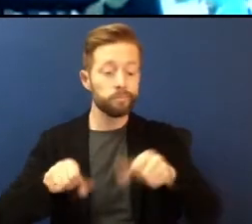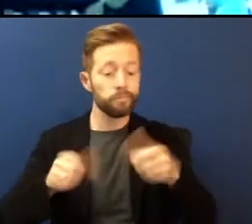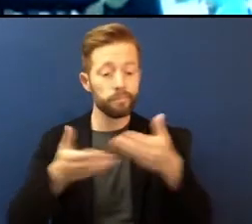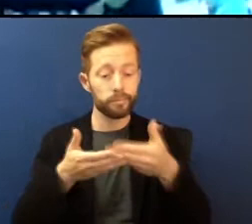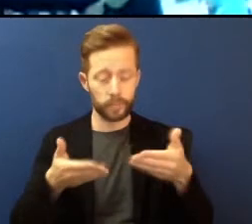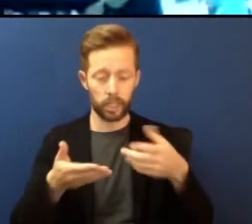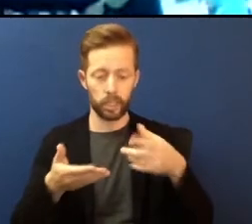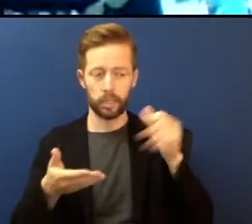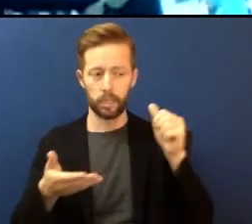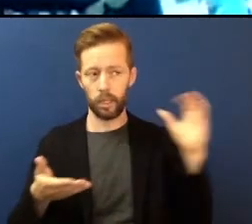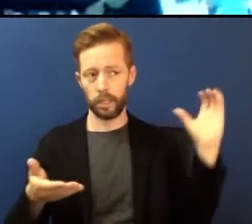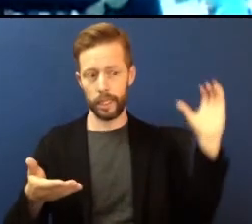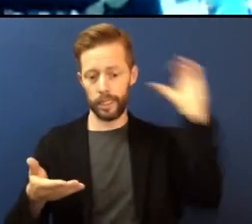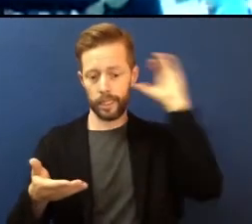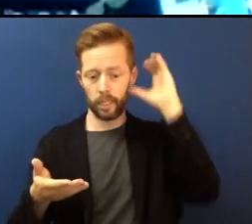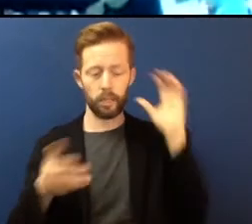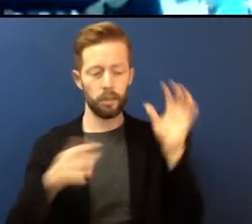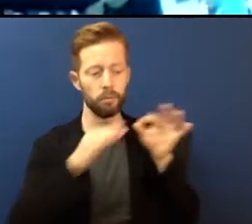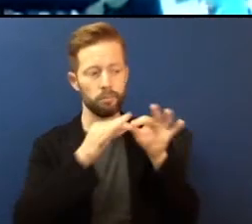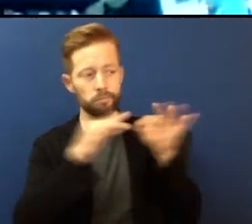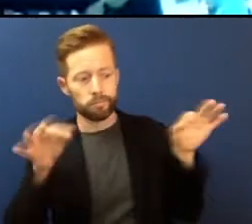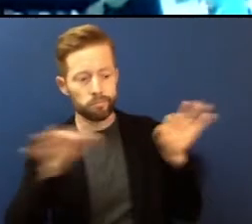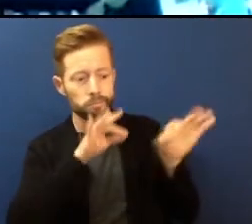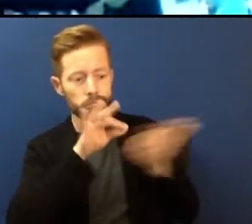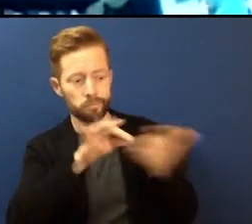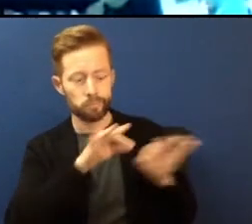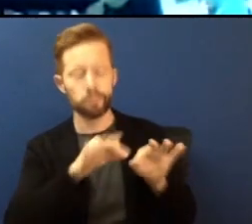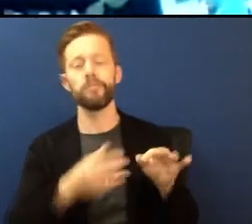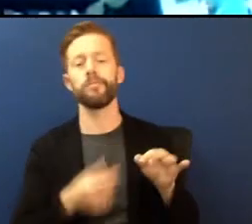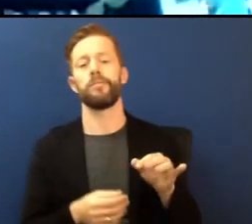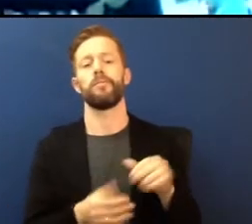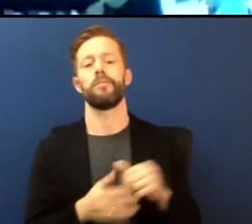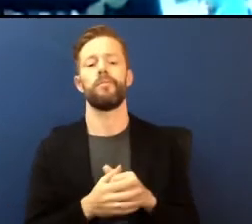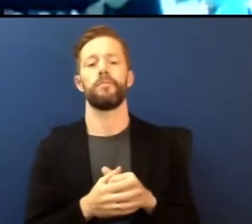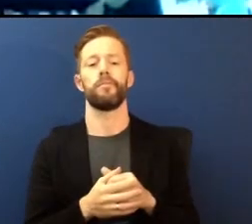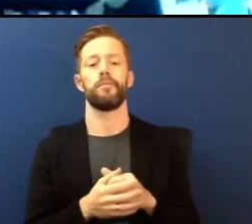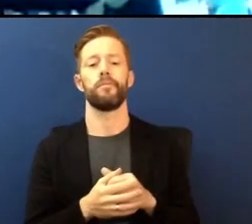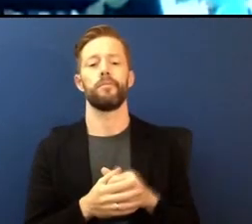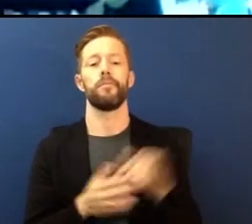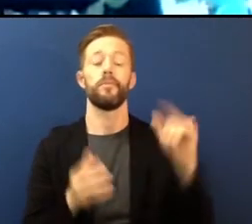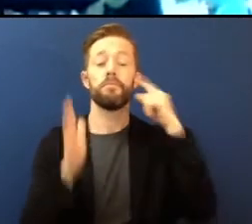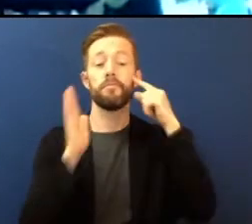experiencing directly with objects and the language that goes with that. So